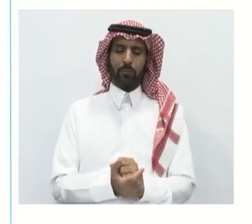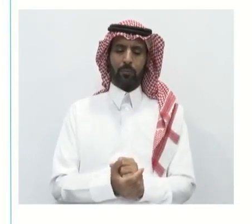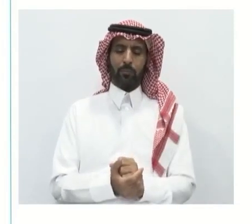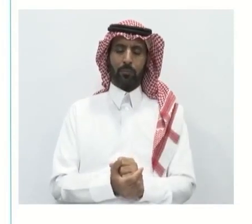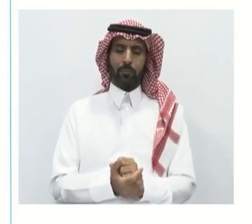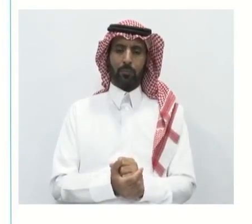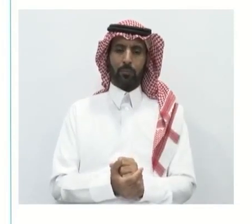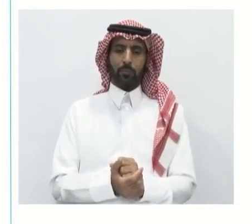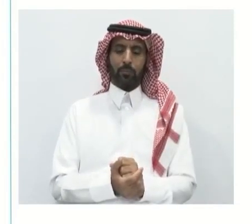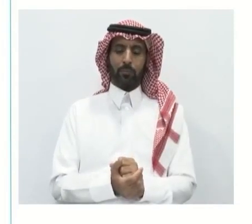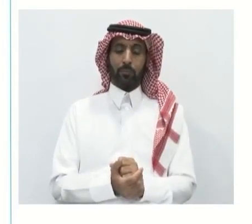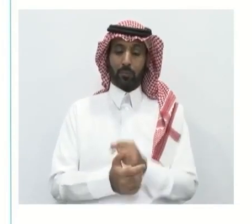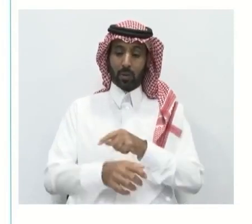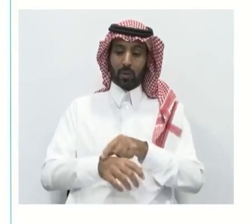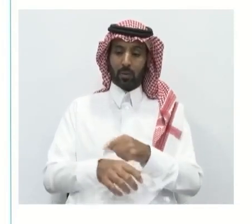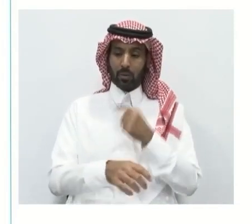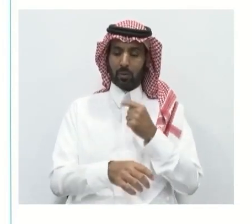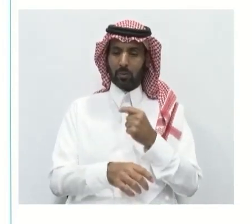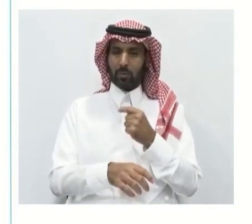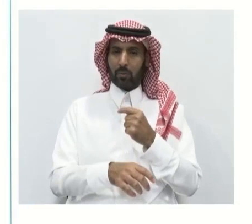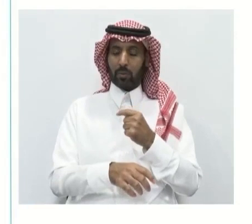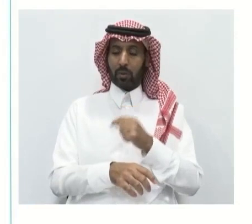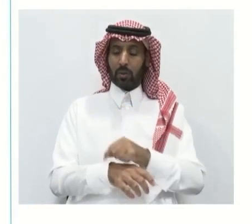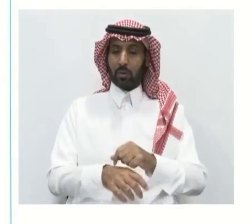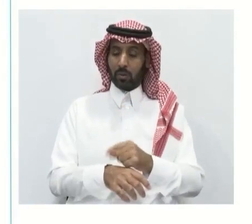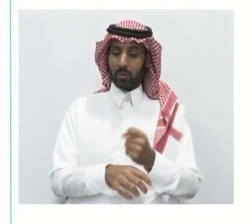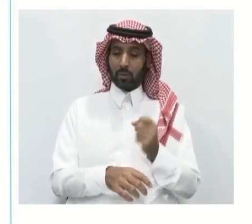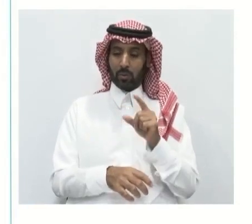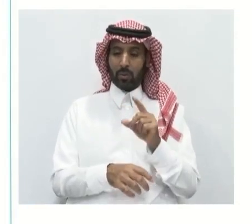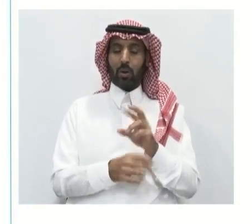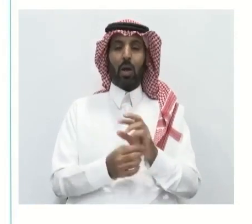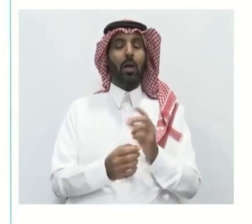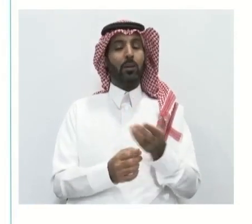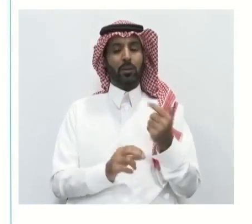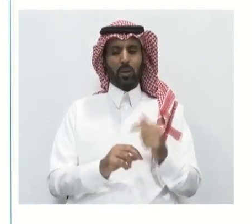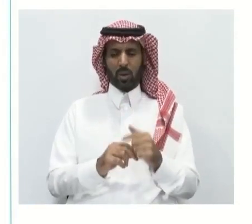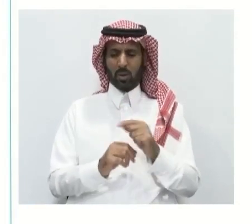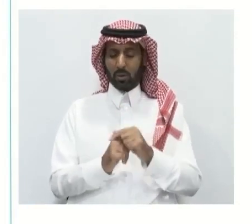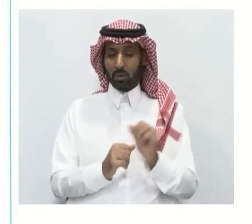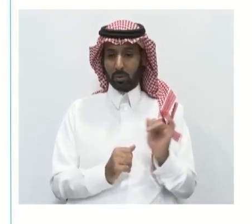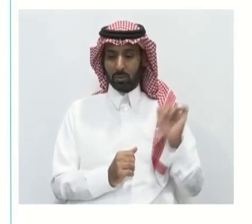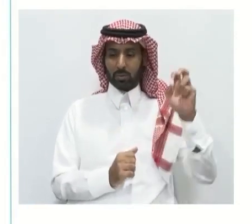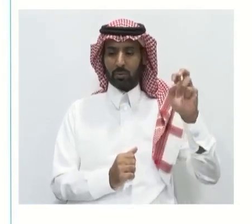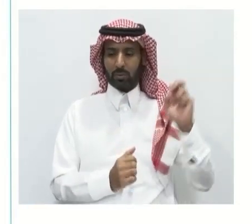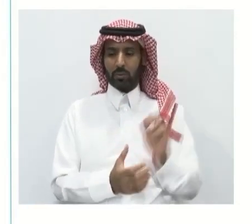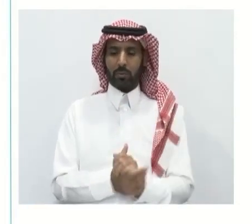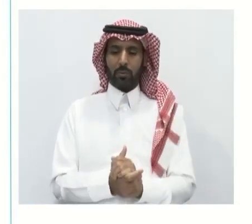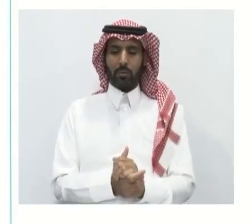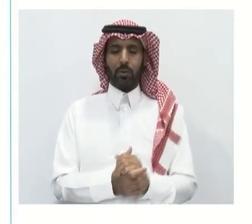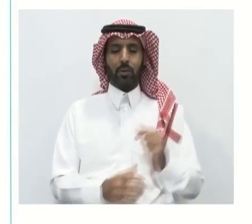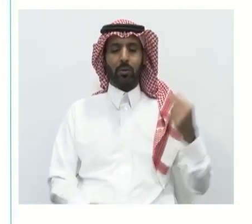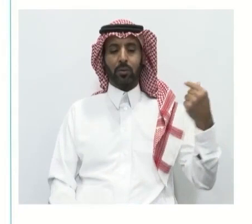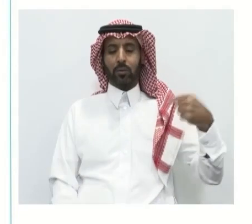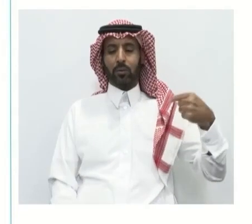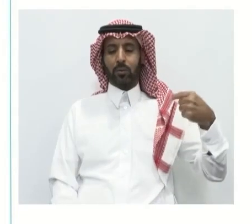your jewelry, so we'll be talking about jewelry, was insured. The second word, grim, it means